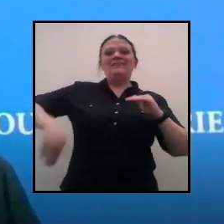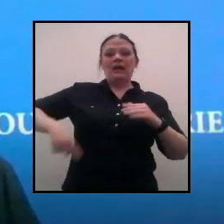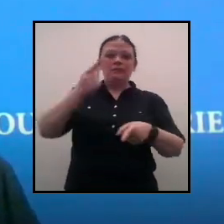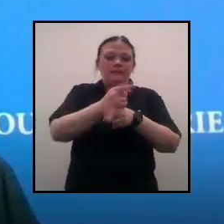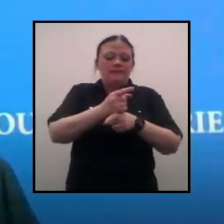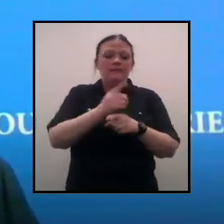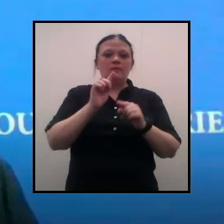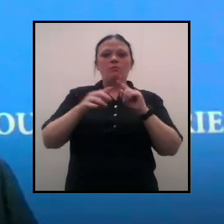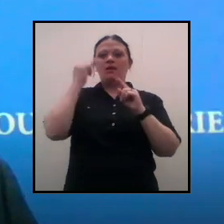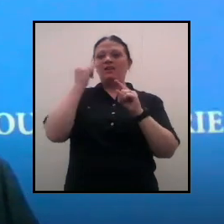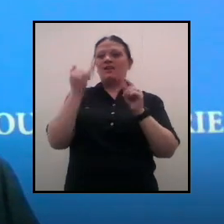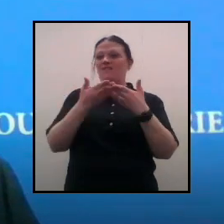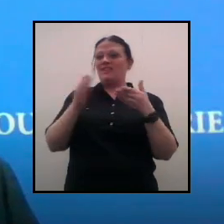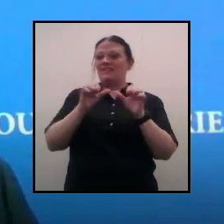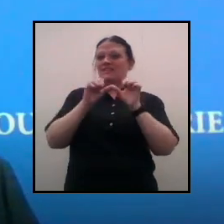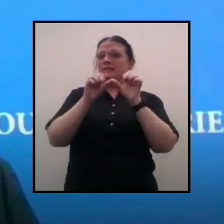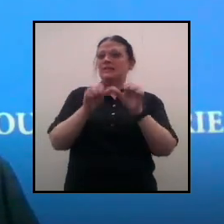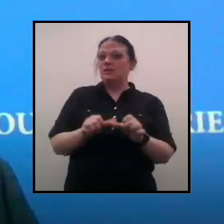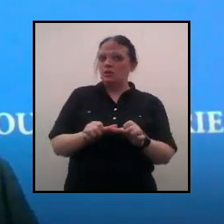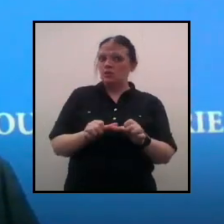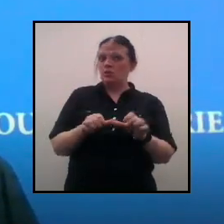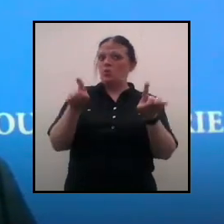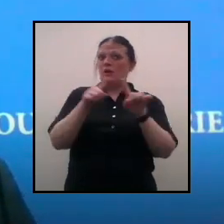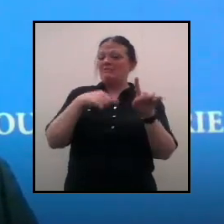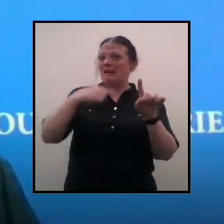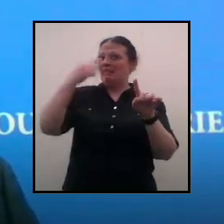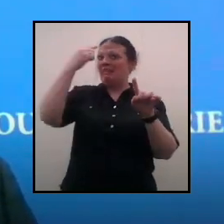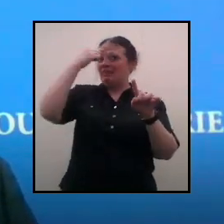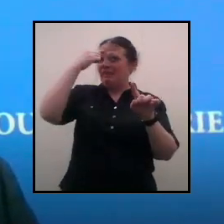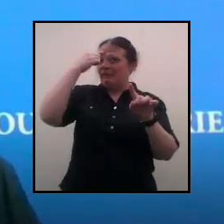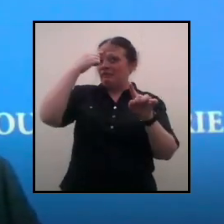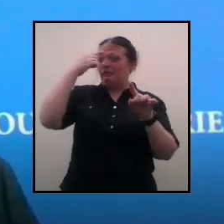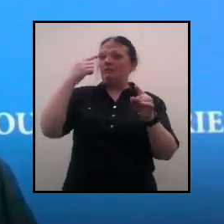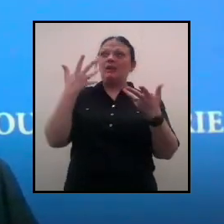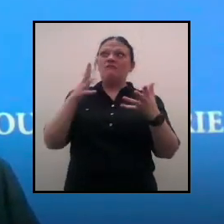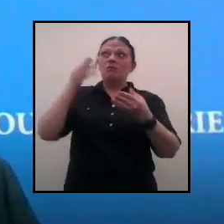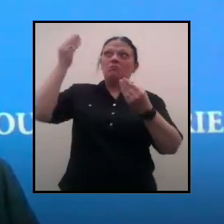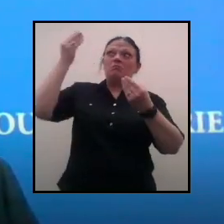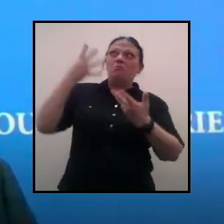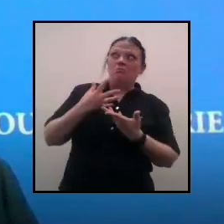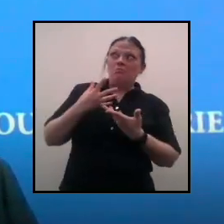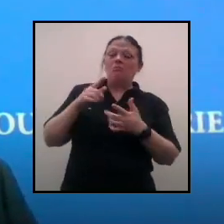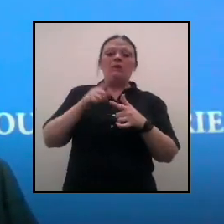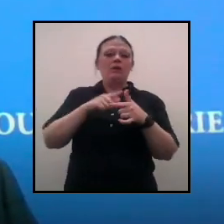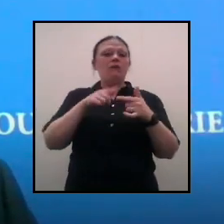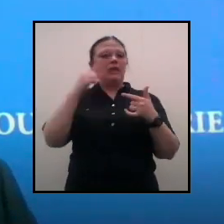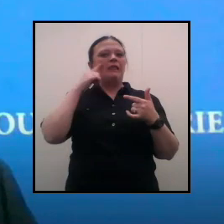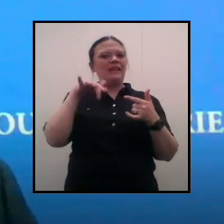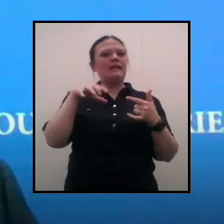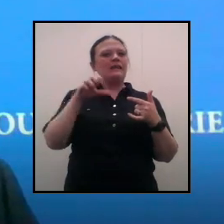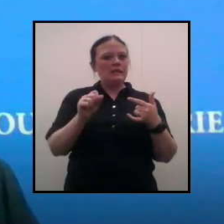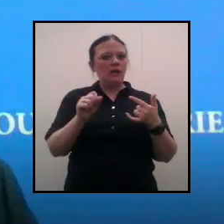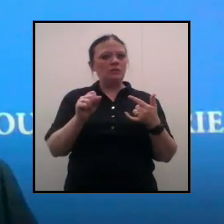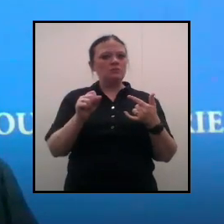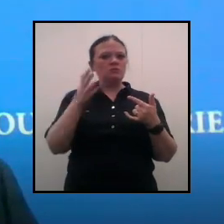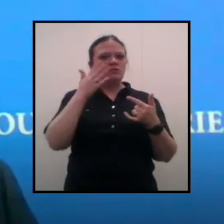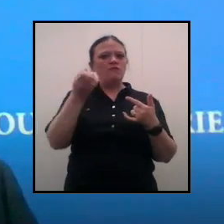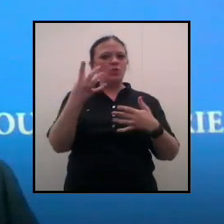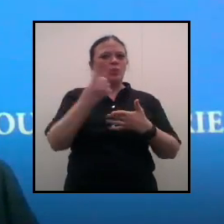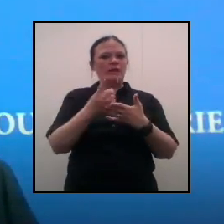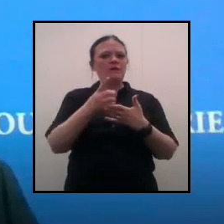things continue as I think they will, and at least I've been told they probably will, I think, yes, we would be able to get there within a couple